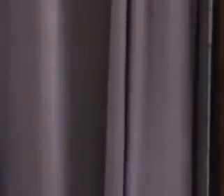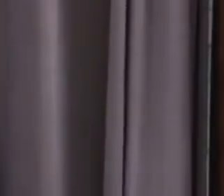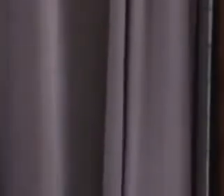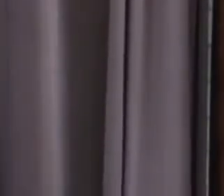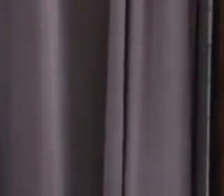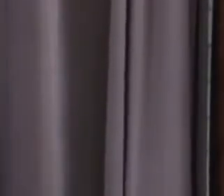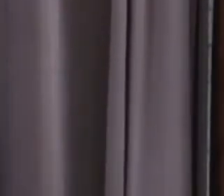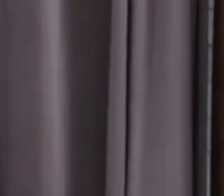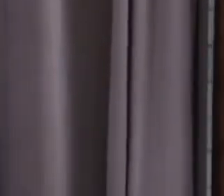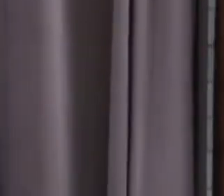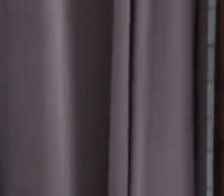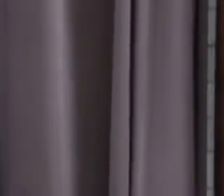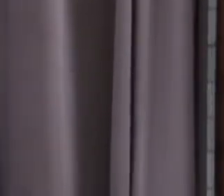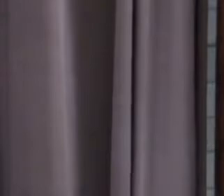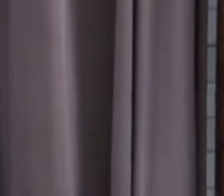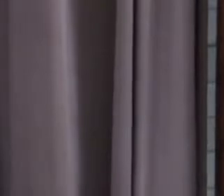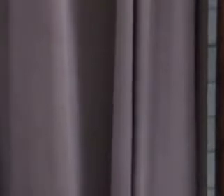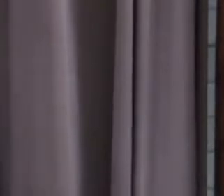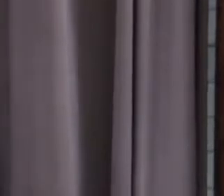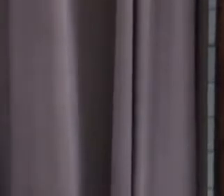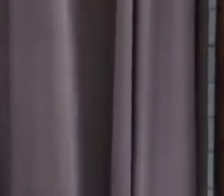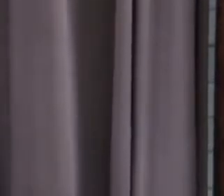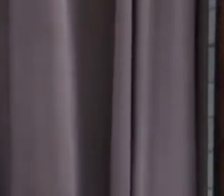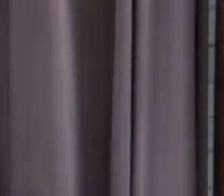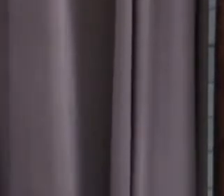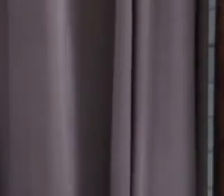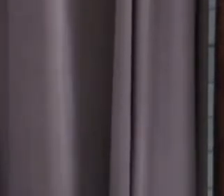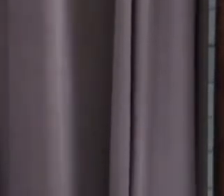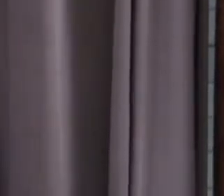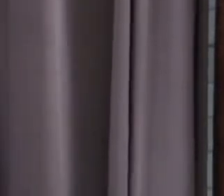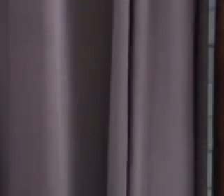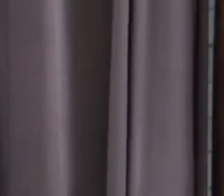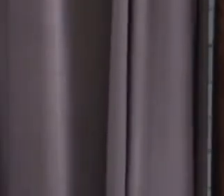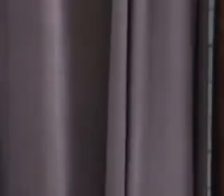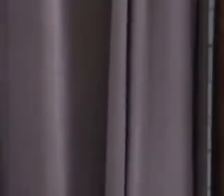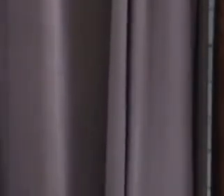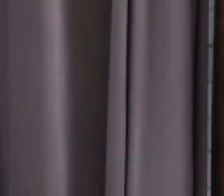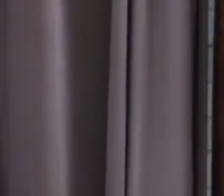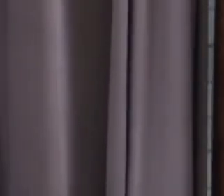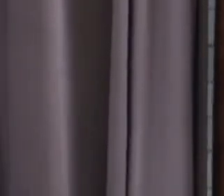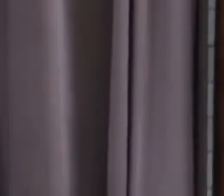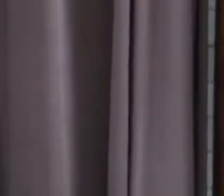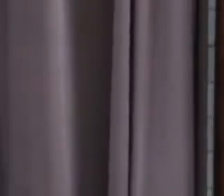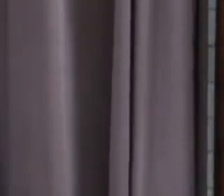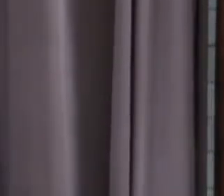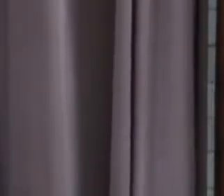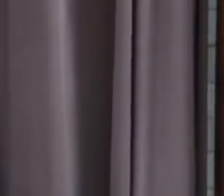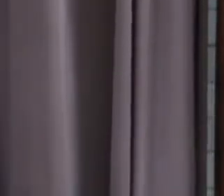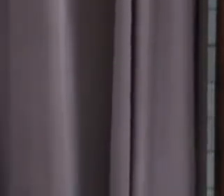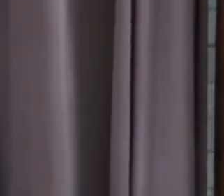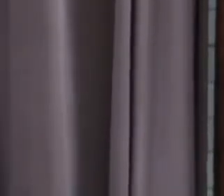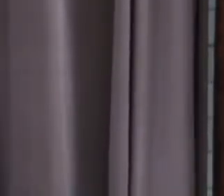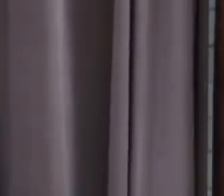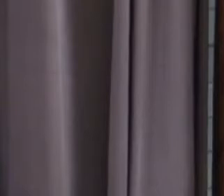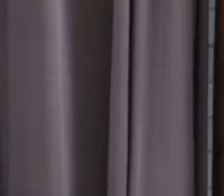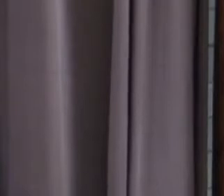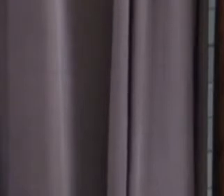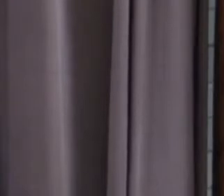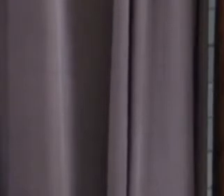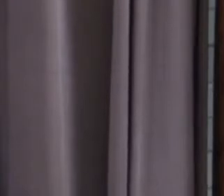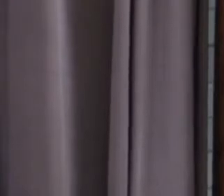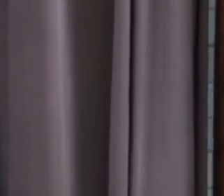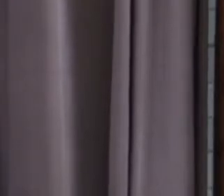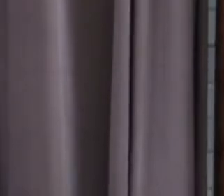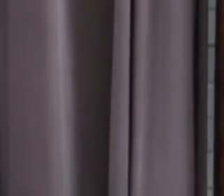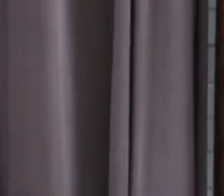Aziz, for prosperity to prevail and for truth and comfort and for the poor to have